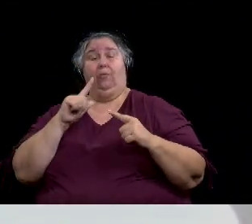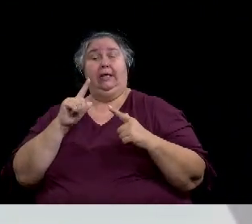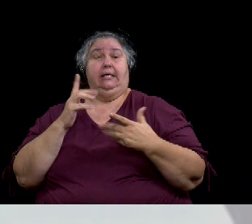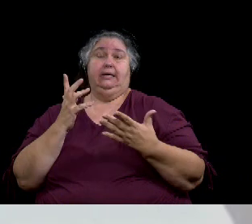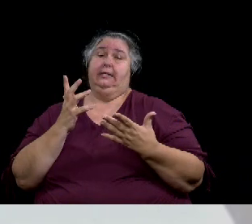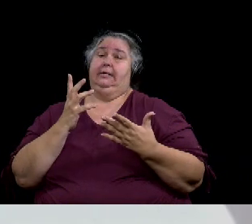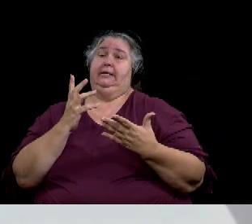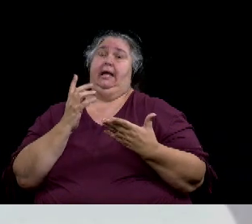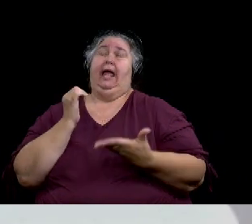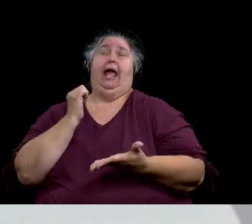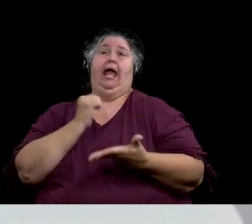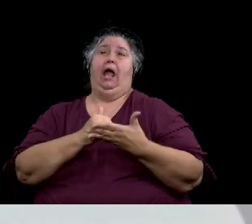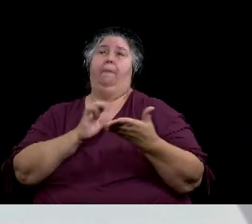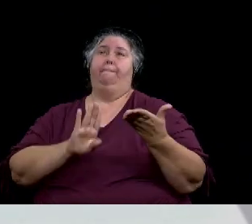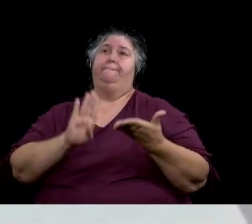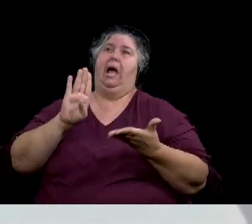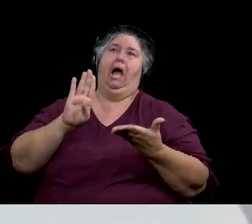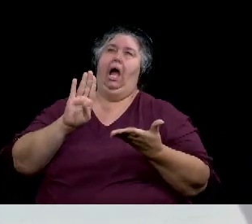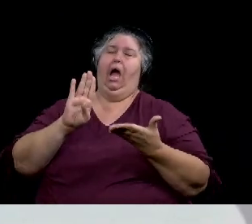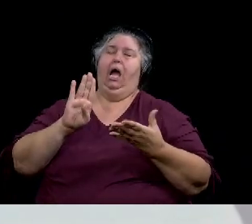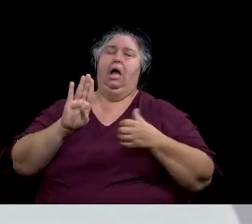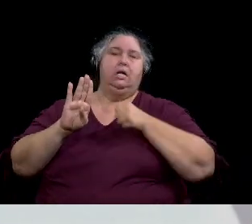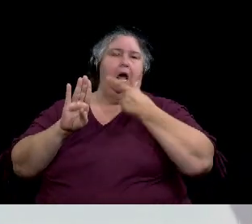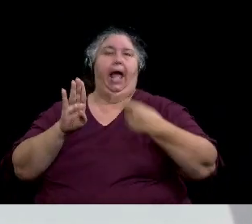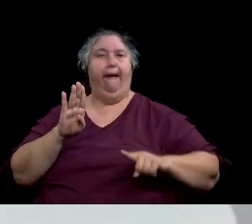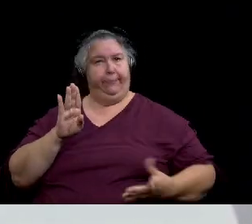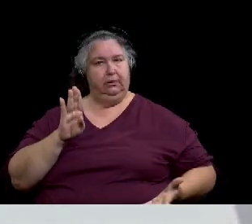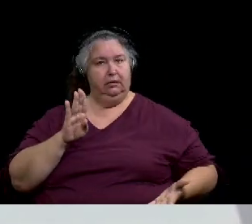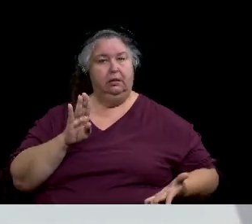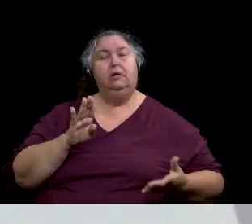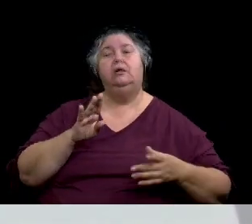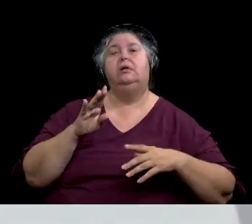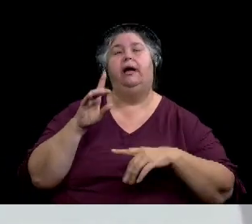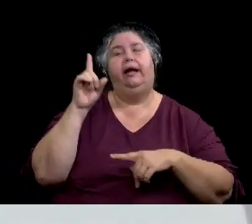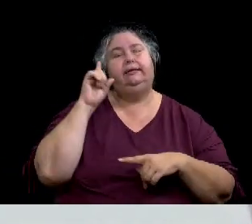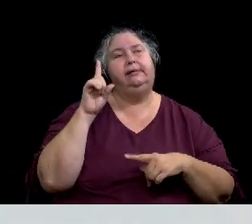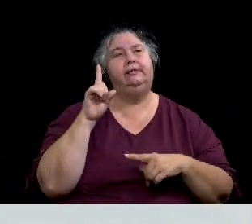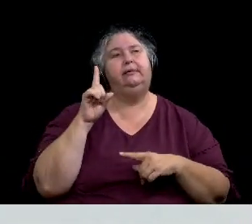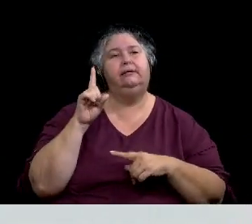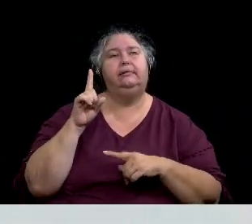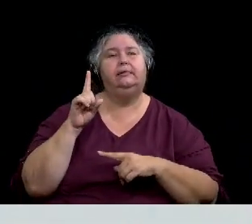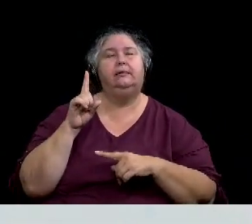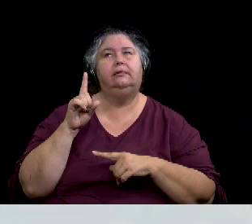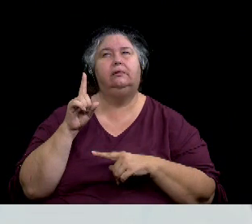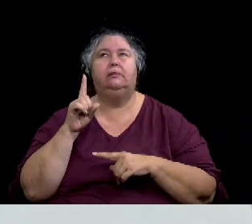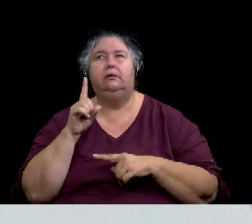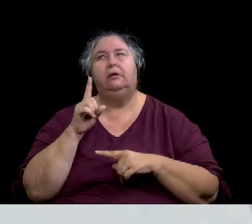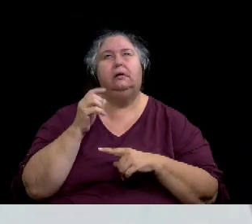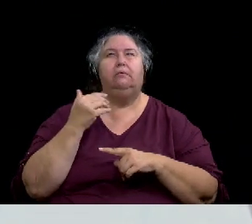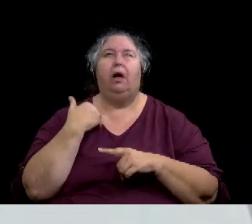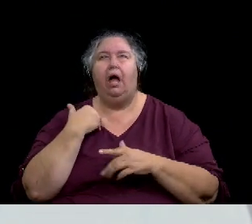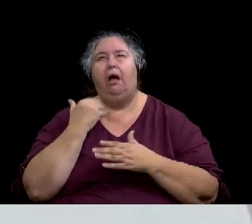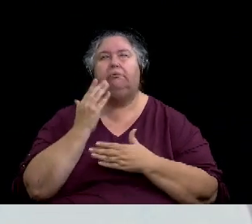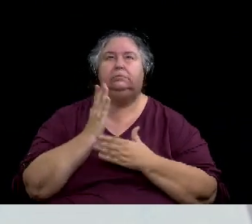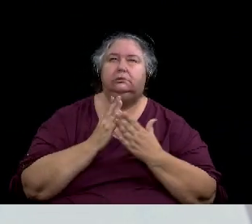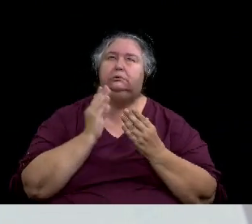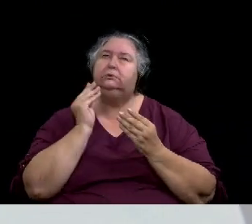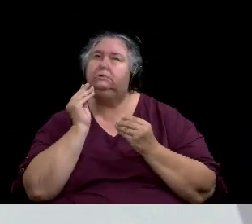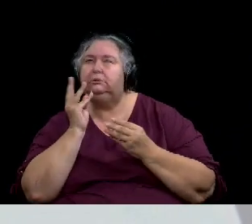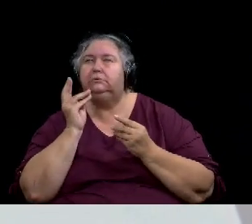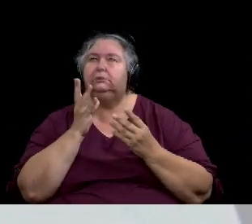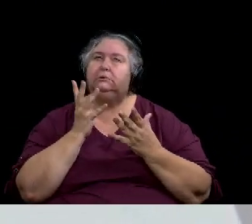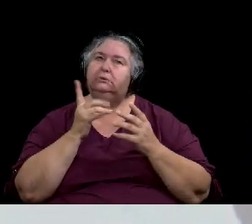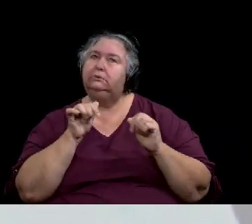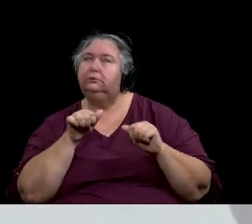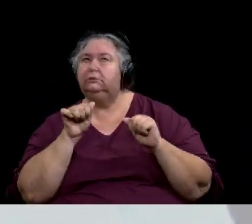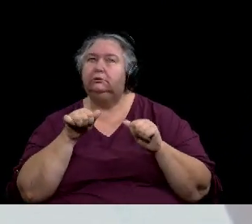spike that we're trying to avoid. I think we have enough sort of telltale indicators that there may